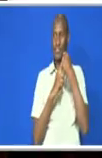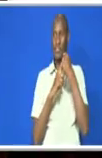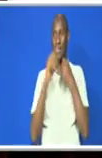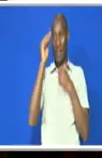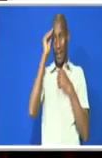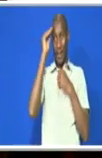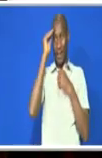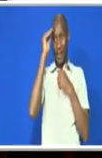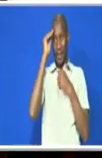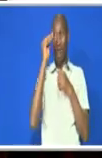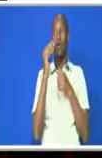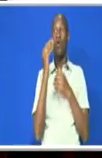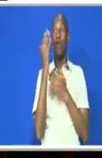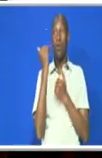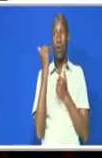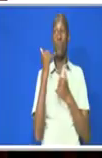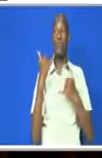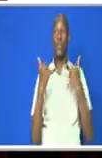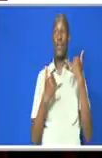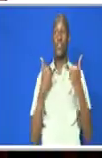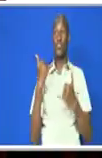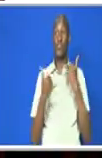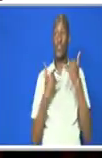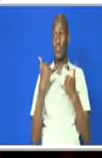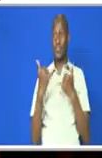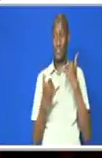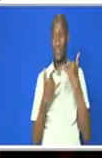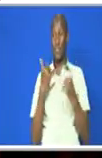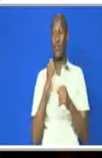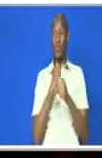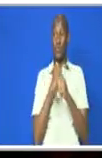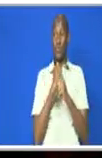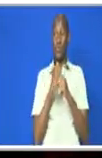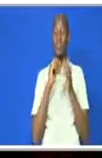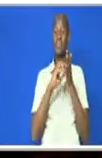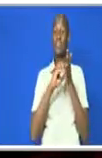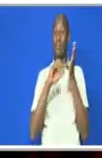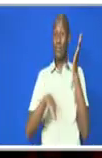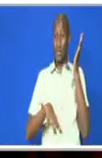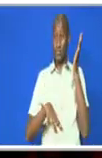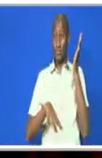Lana, I hope that you have enjoyed doing subtraction